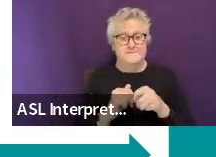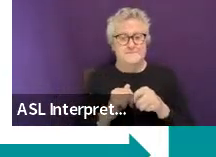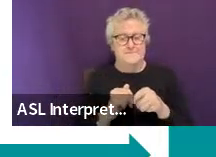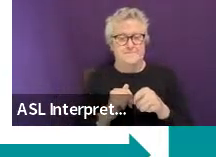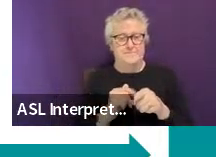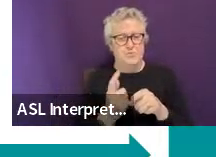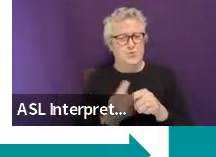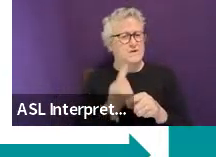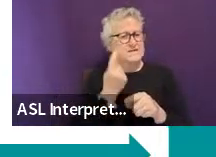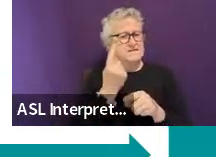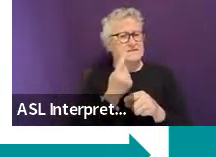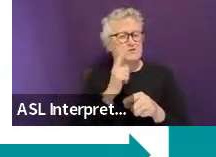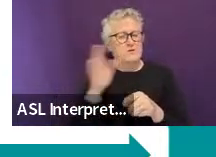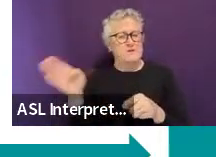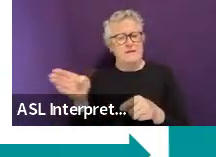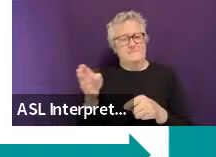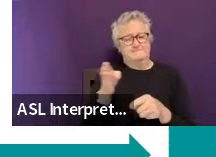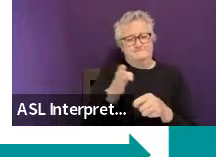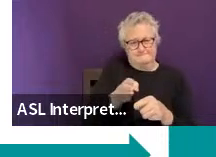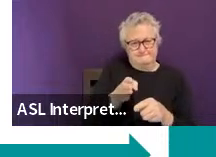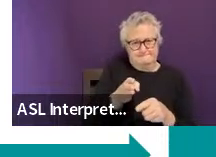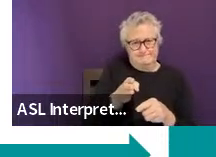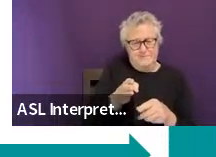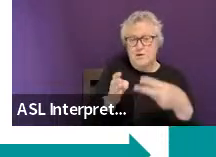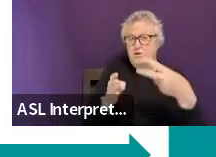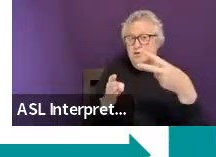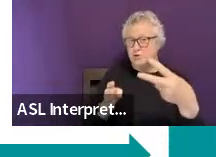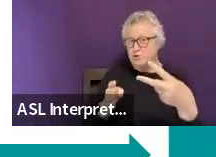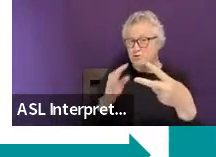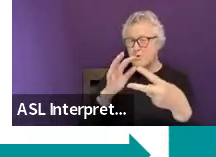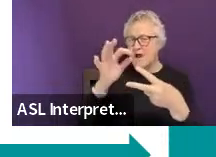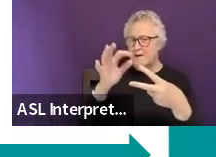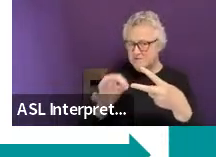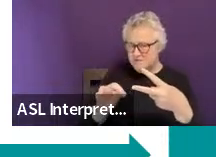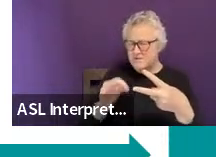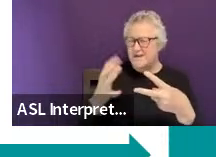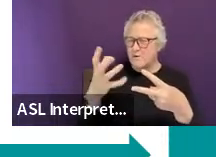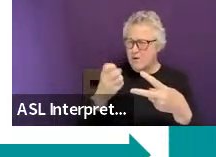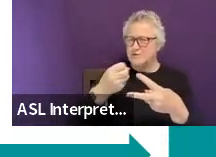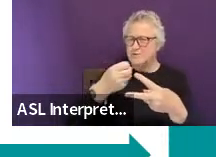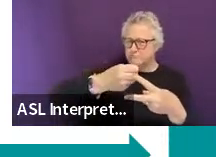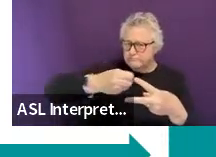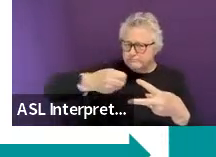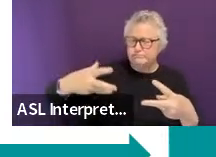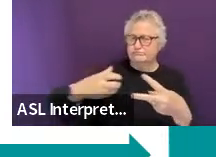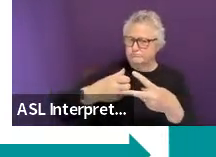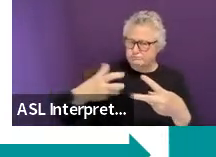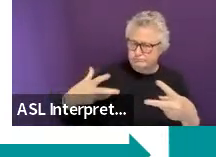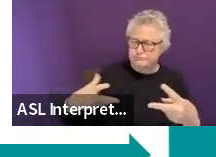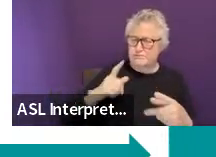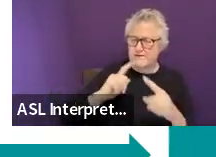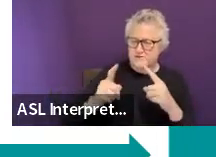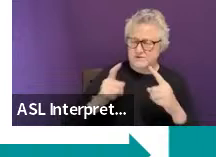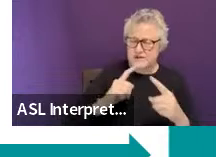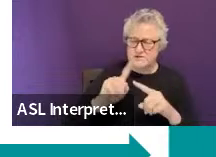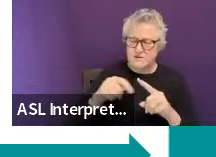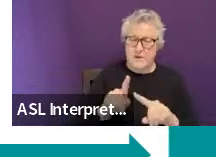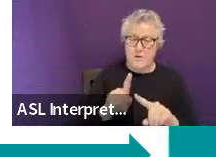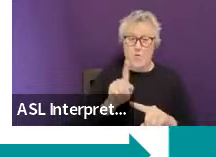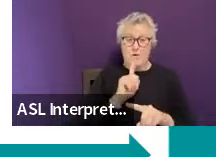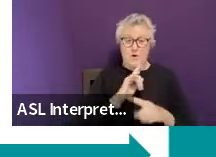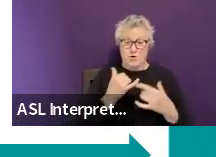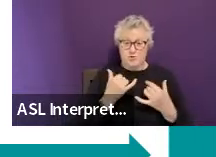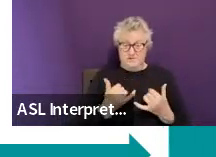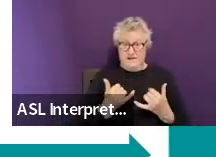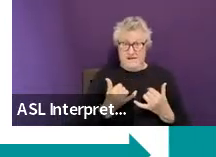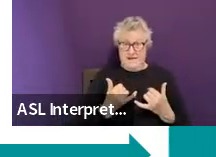at 2 scenarios that we'd like to have a further conversation as we narrow from where we are today to a